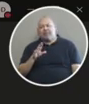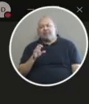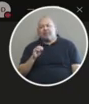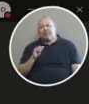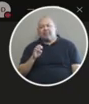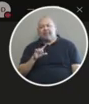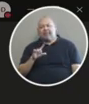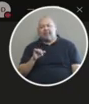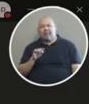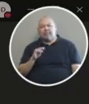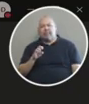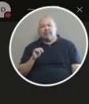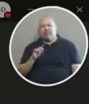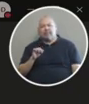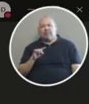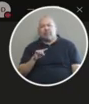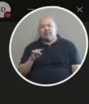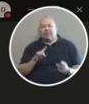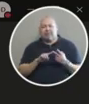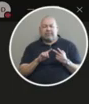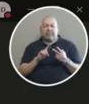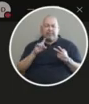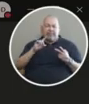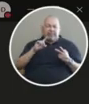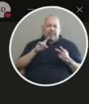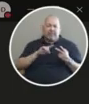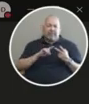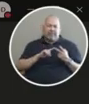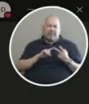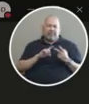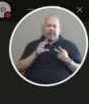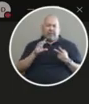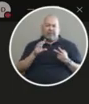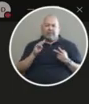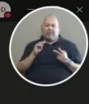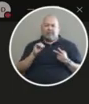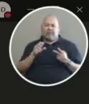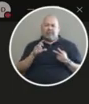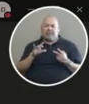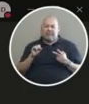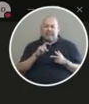Romelia Mendoza, Ms. Salfa Chu, Mr. Octavio